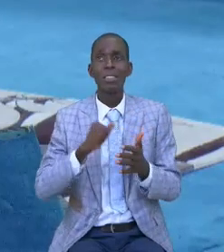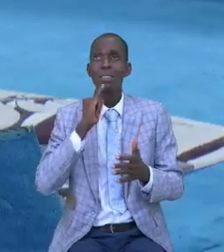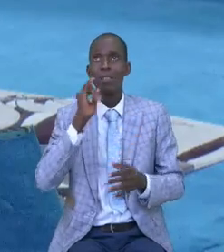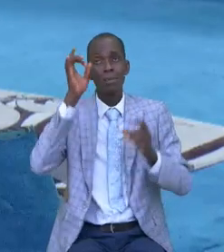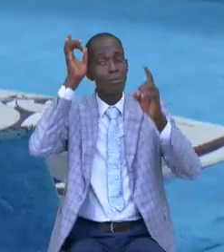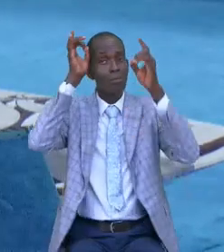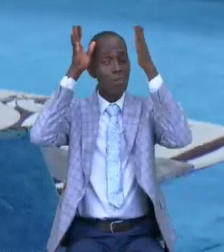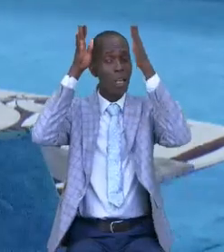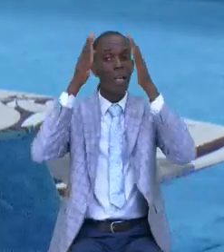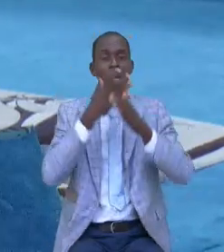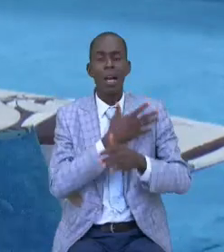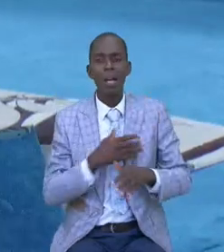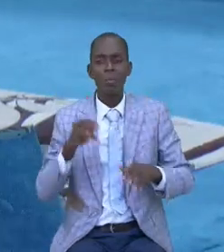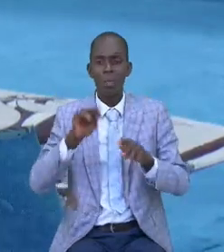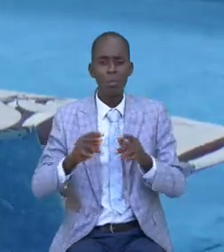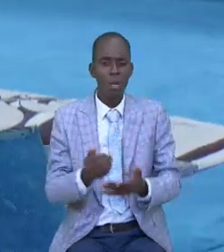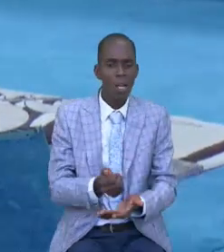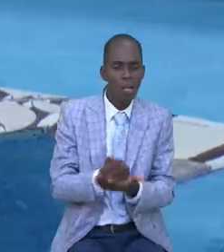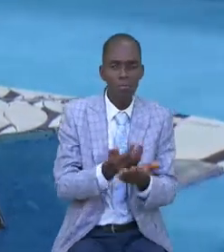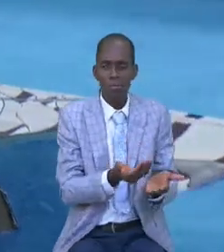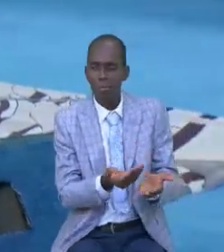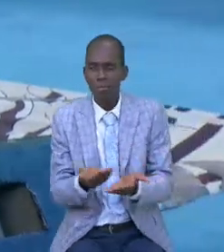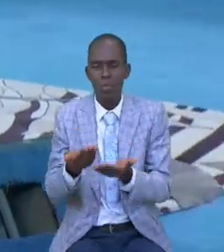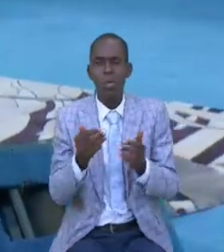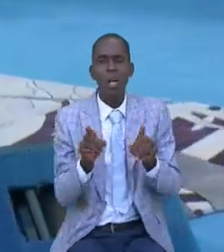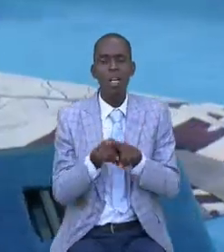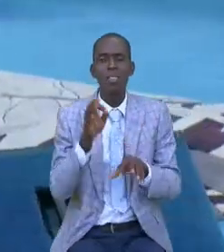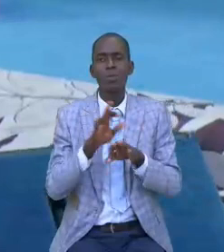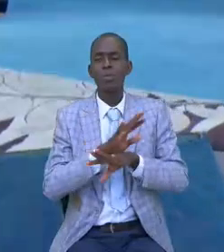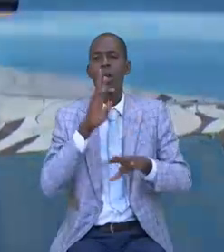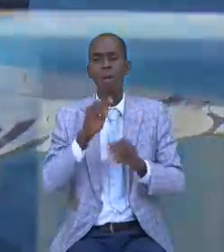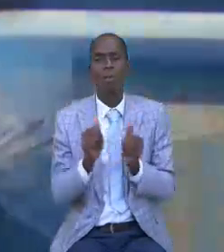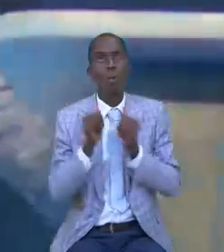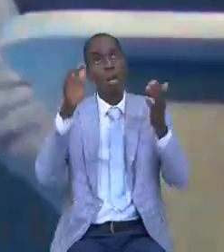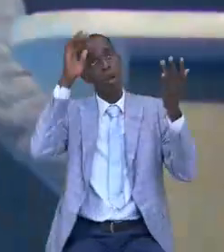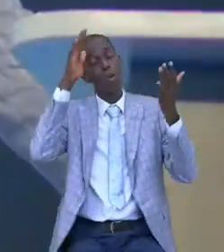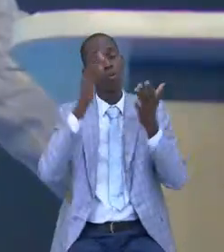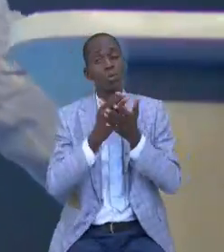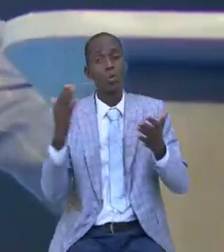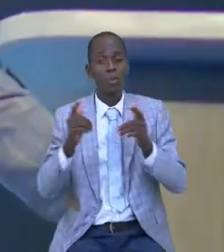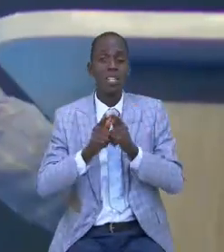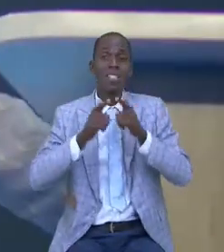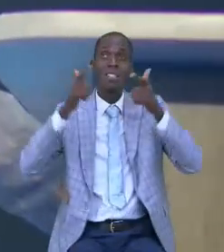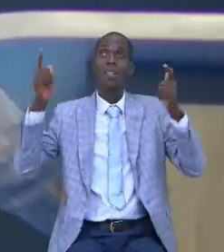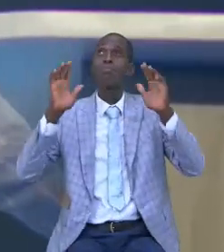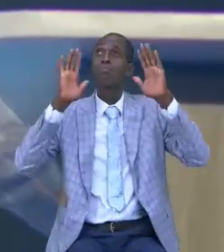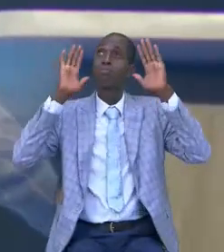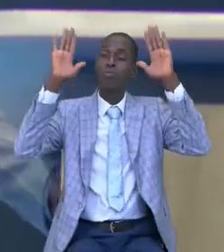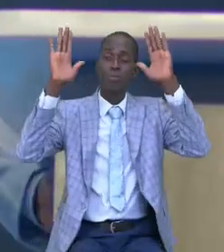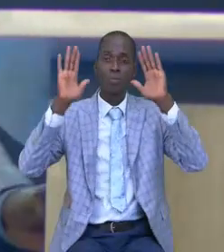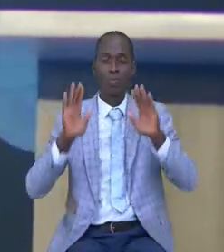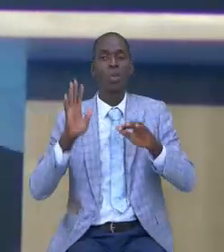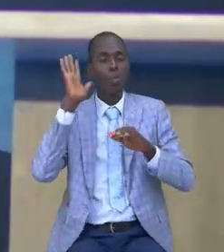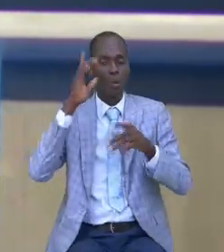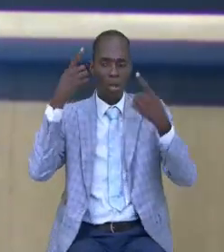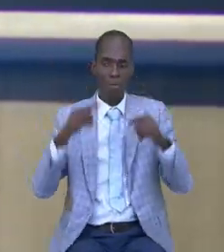you appeared hopeless, and you appeared helpless. Something great, miraculous, is about to happen to